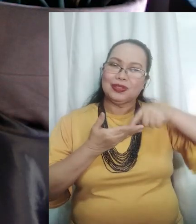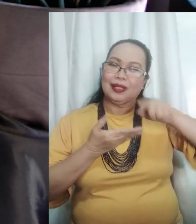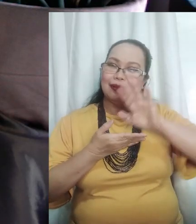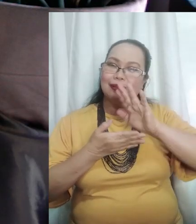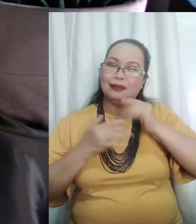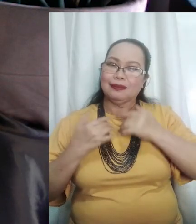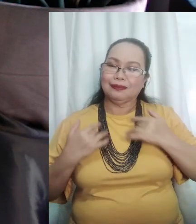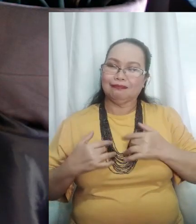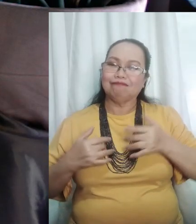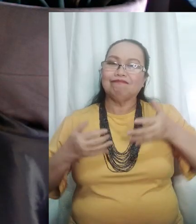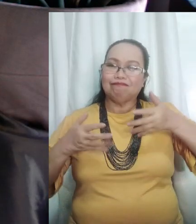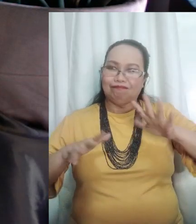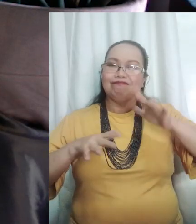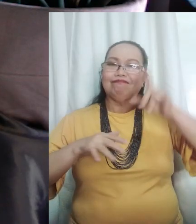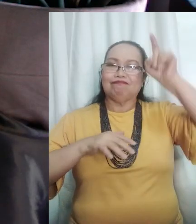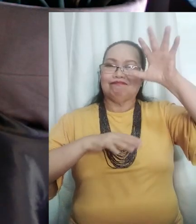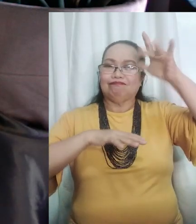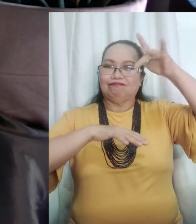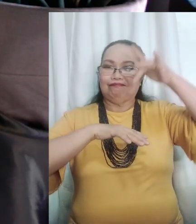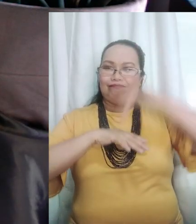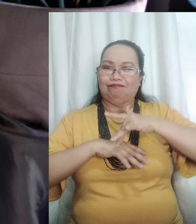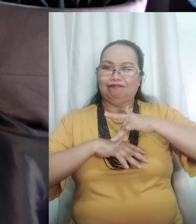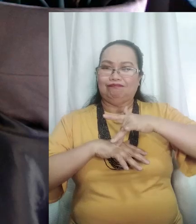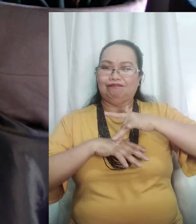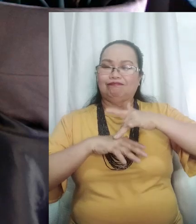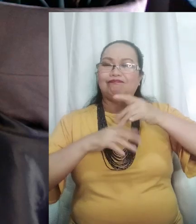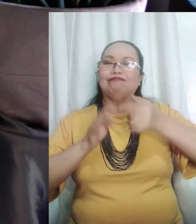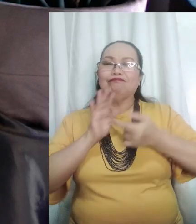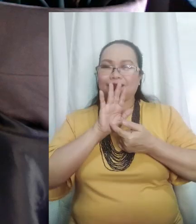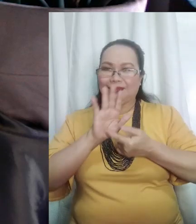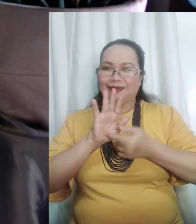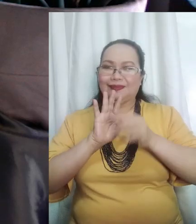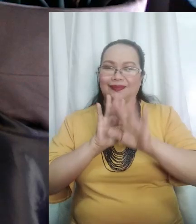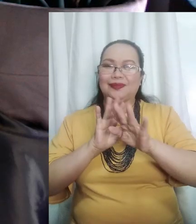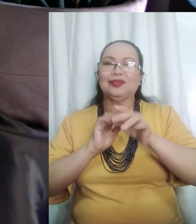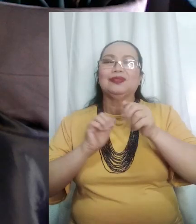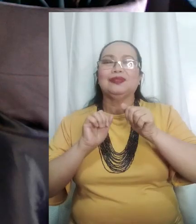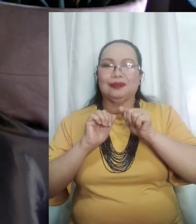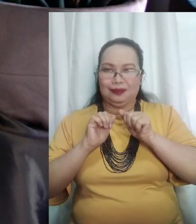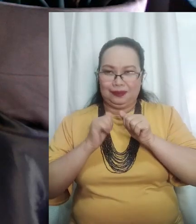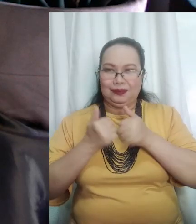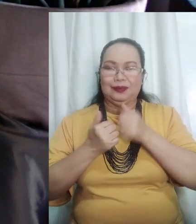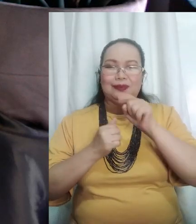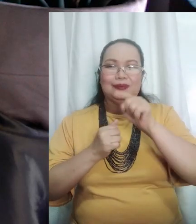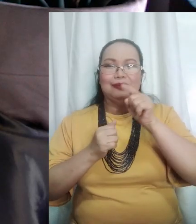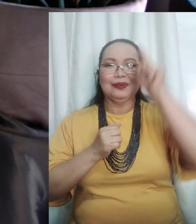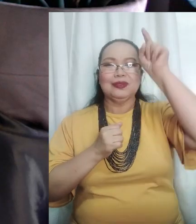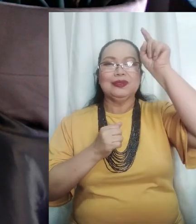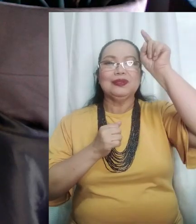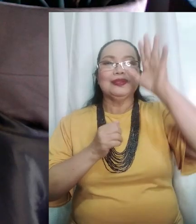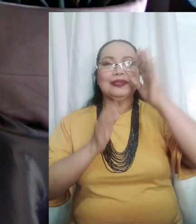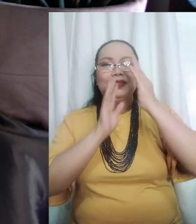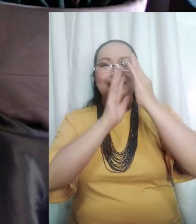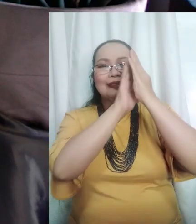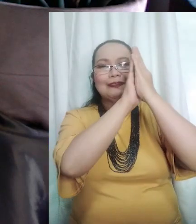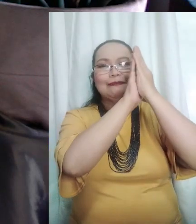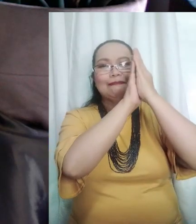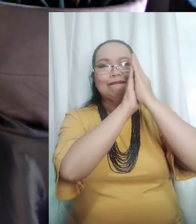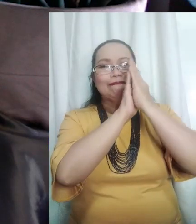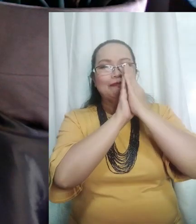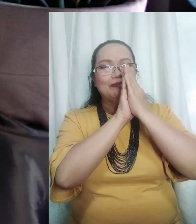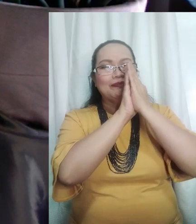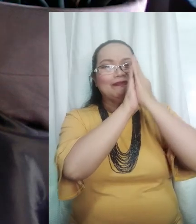And allow God's word to search within and show you the way to God's